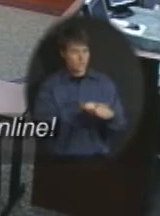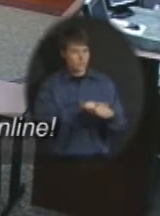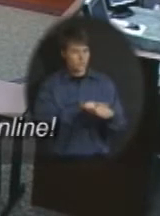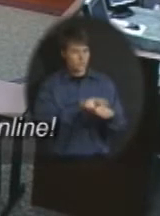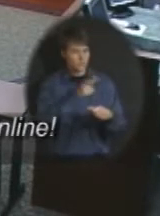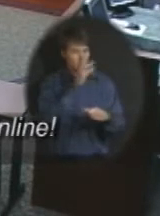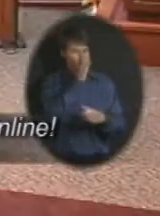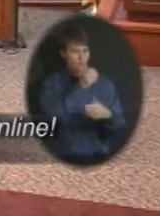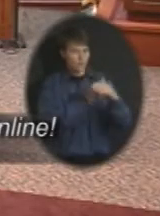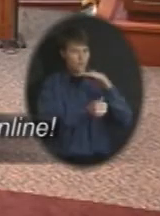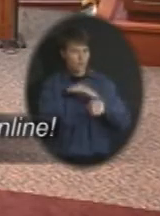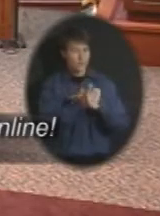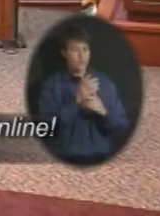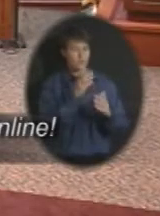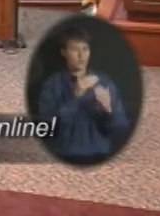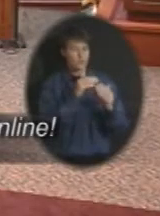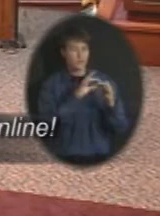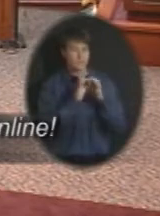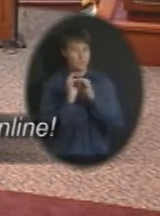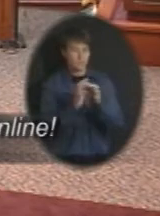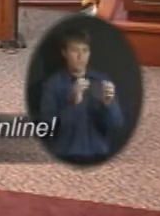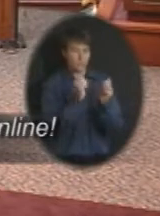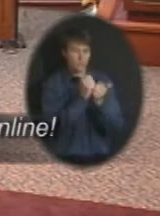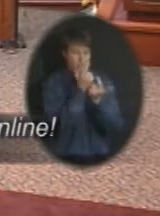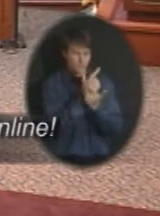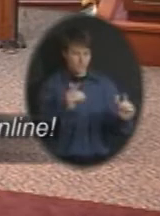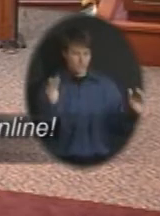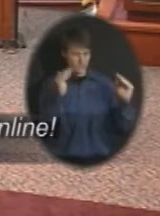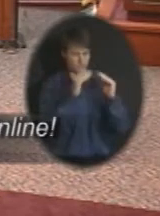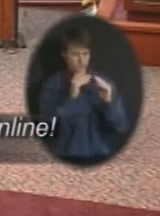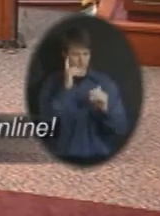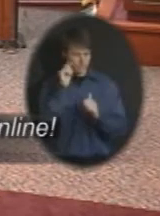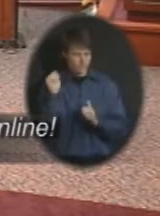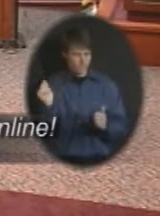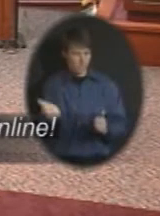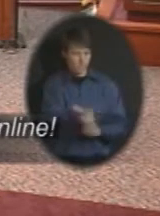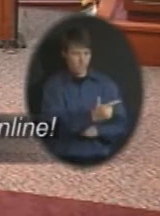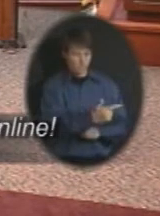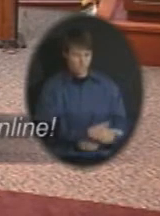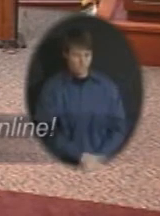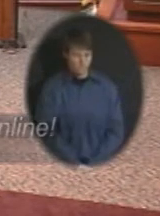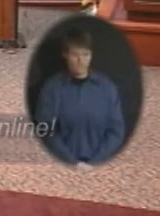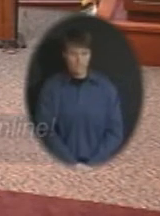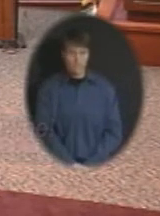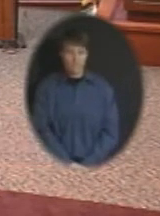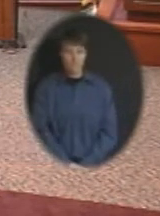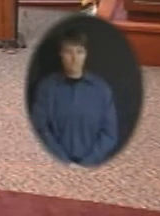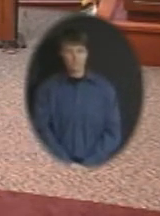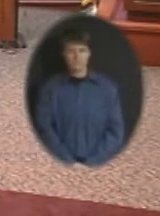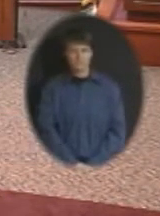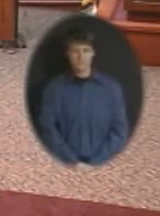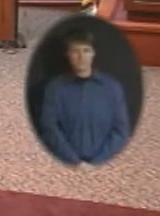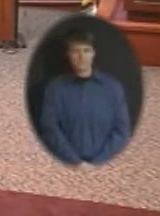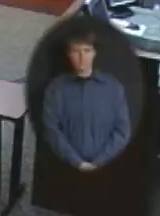one nation, under God, indivisible, with liberty and justice for all.